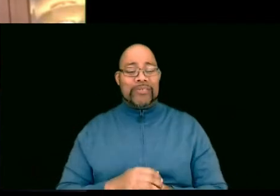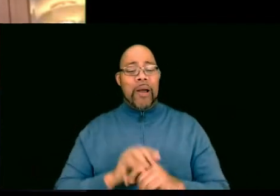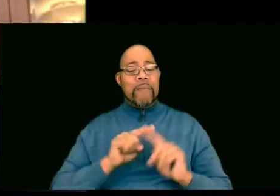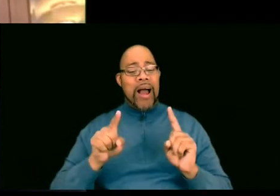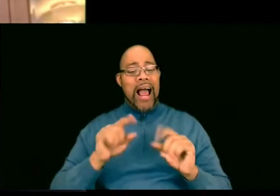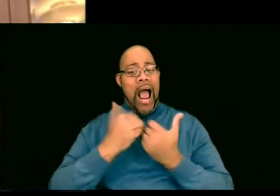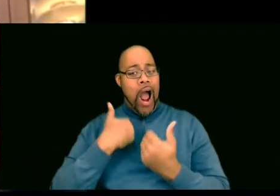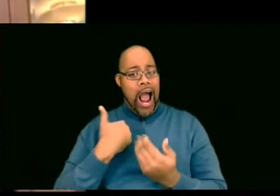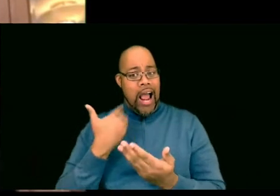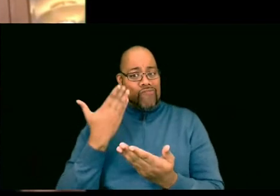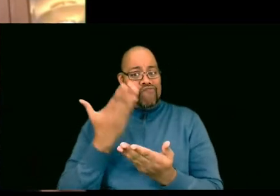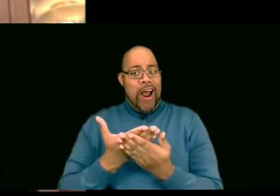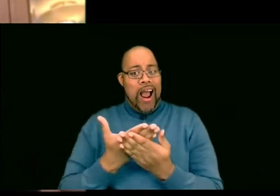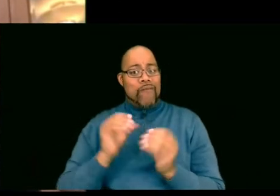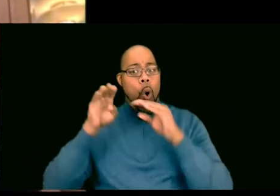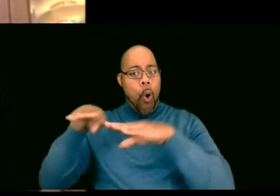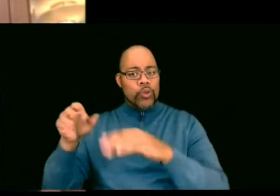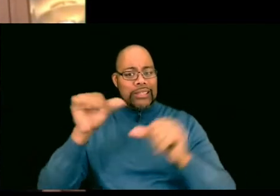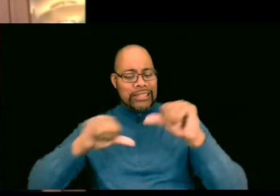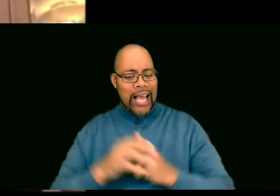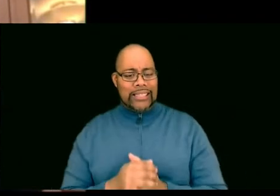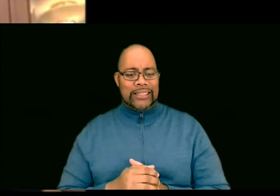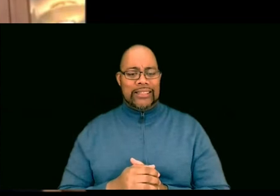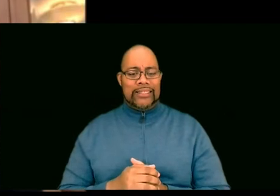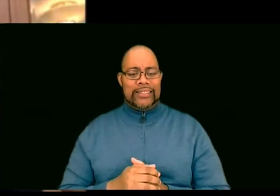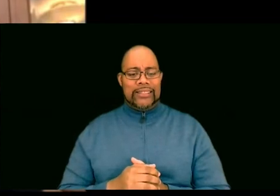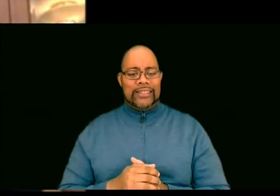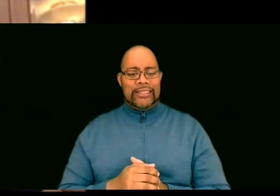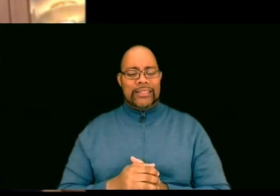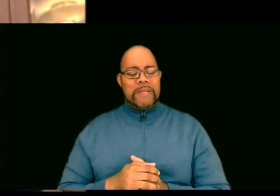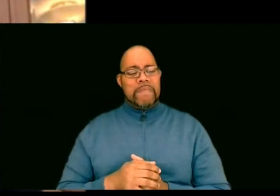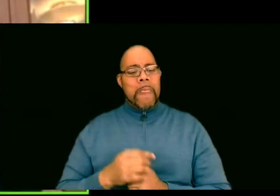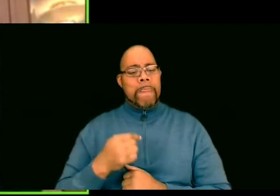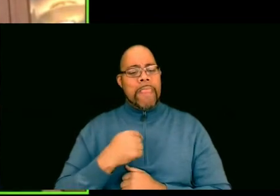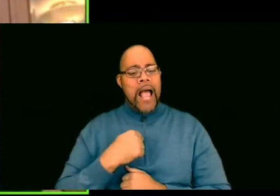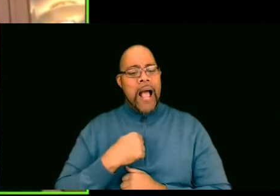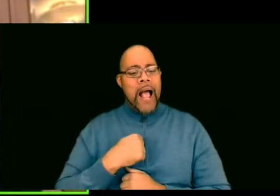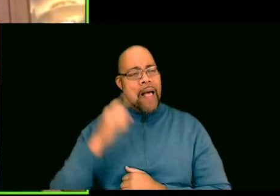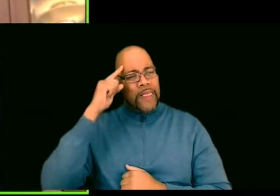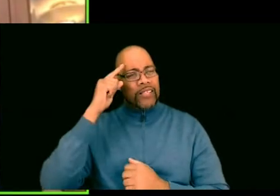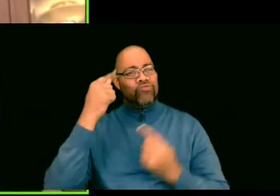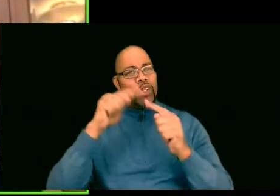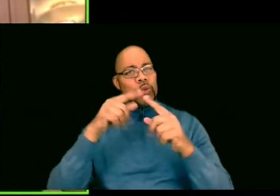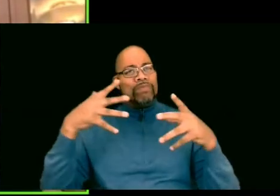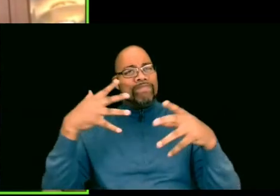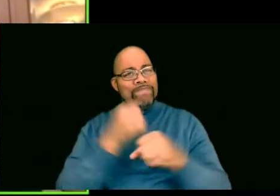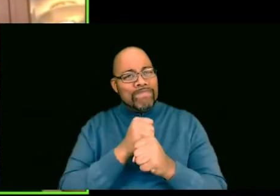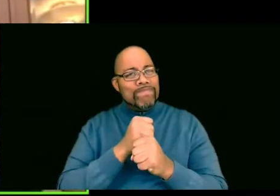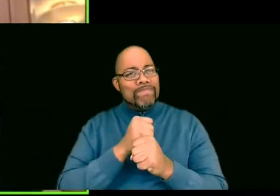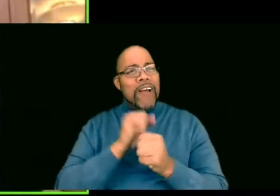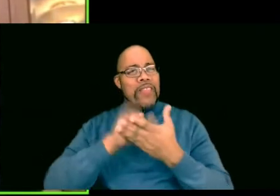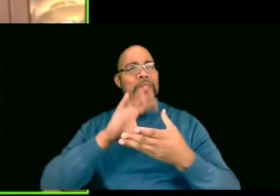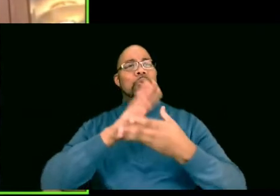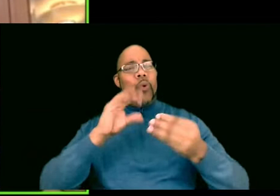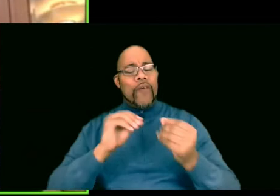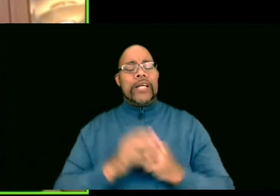But how I got in ocean sciences, I believe, in terms of trying to